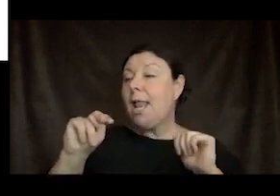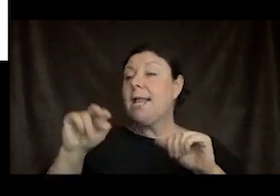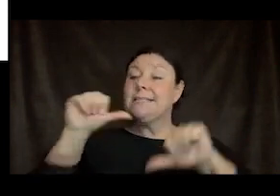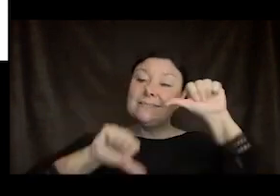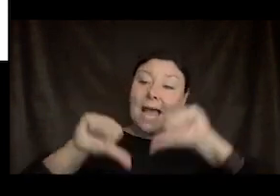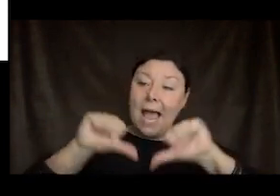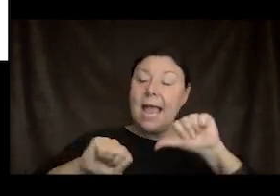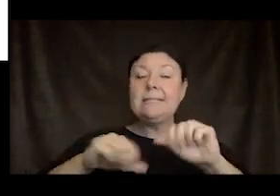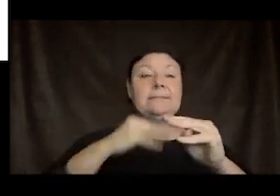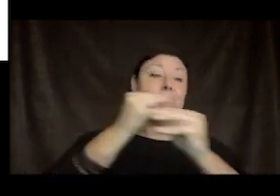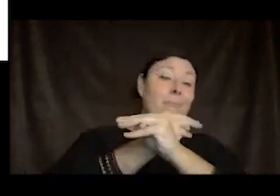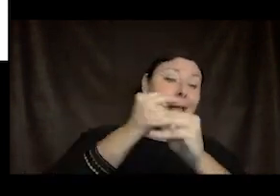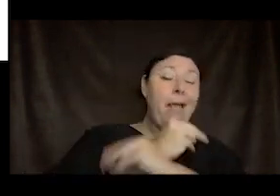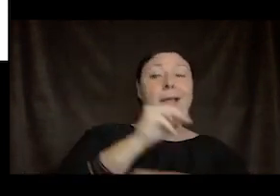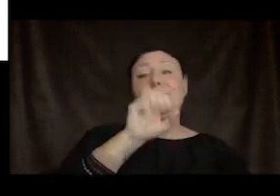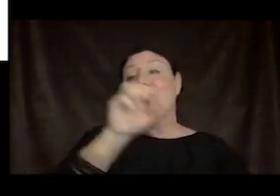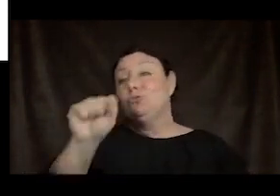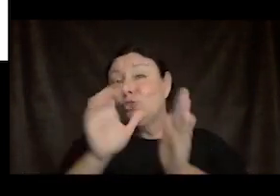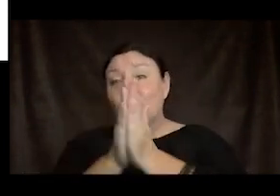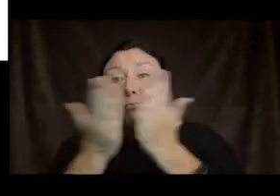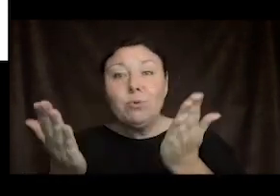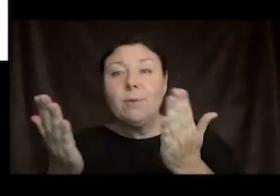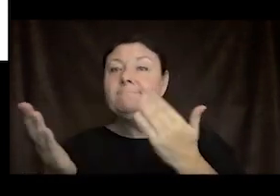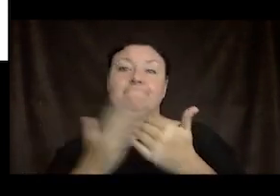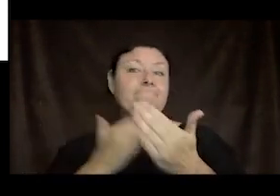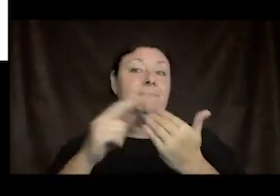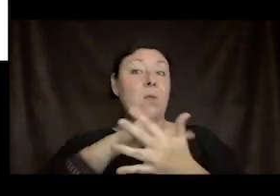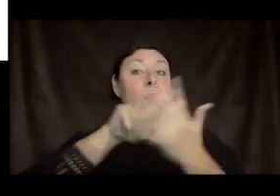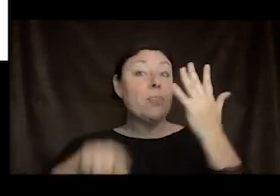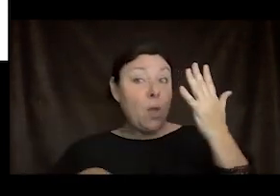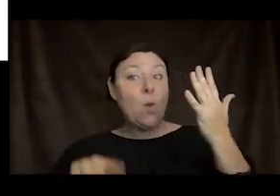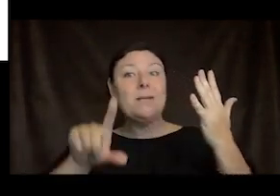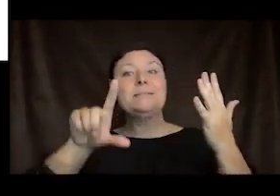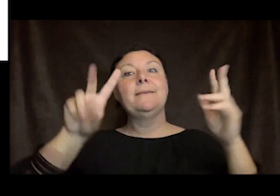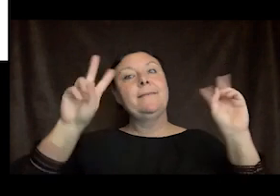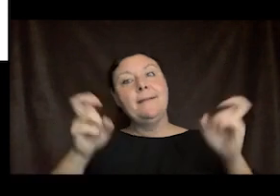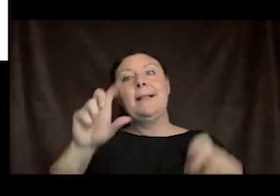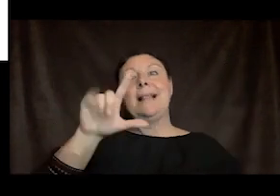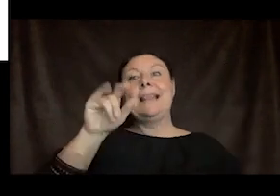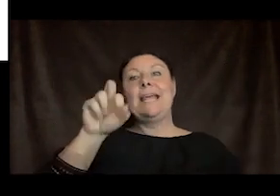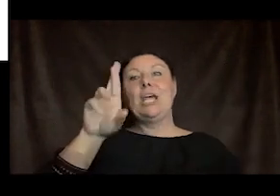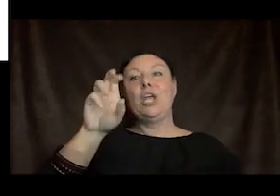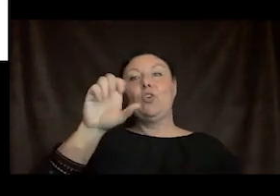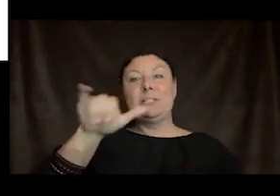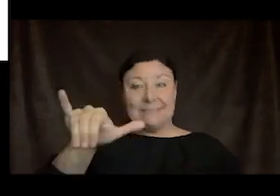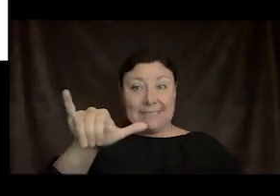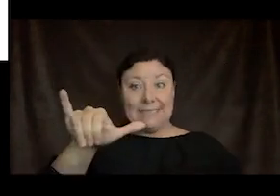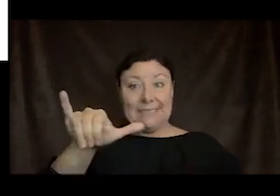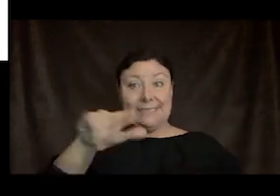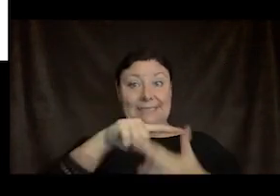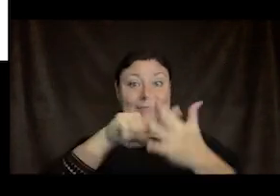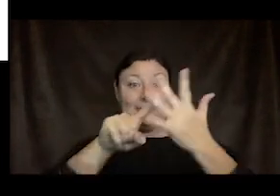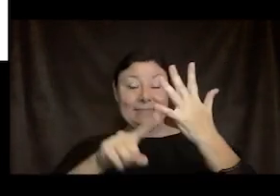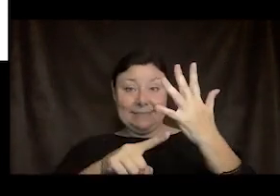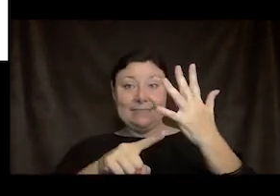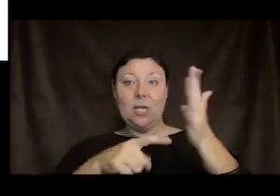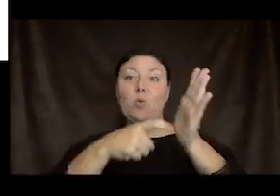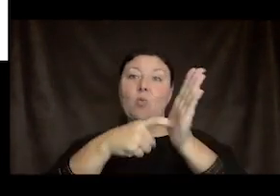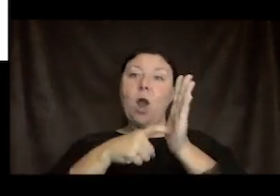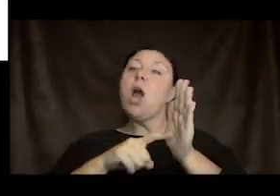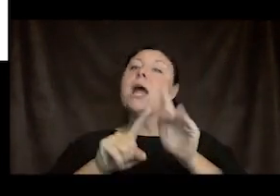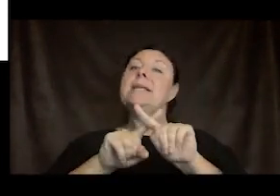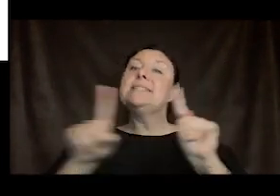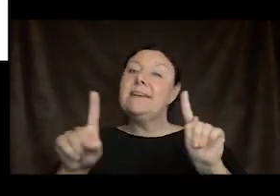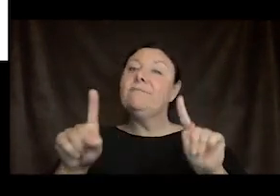fiction, a math book, a social studies book, all of those literacy events require